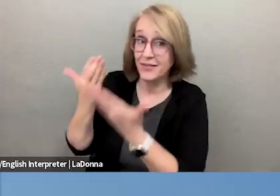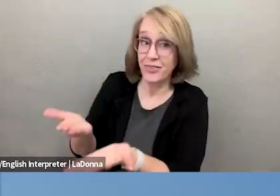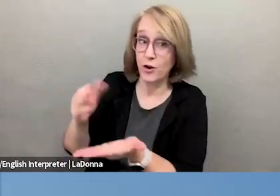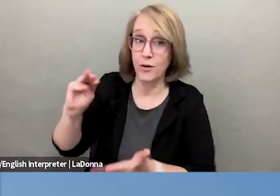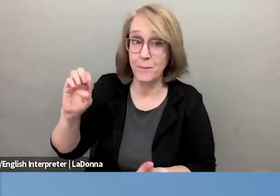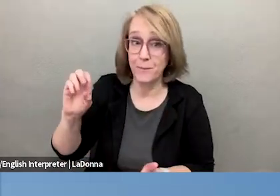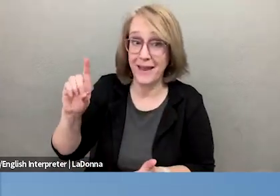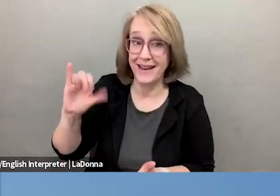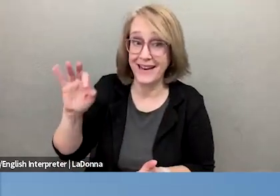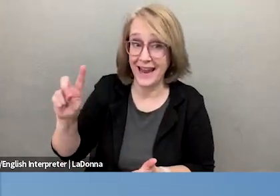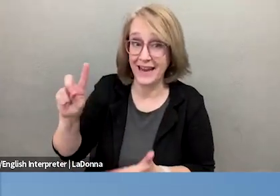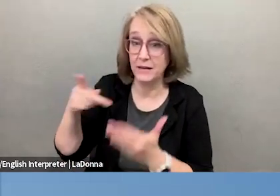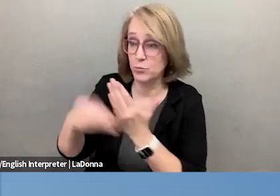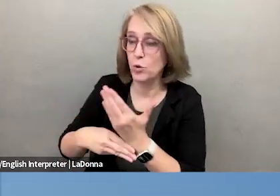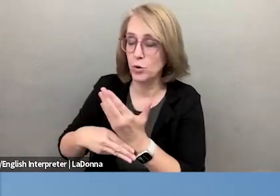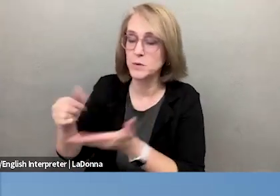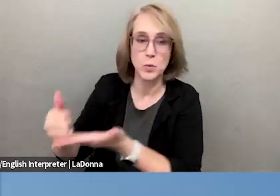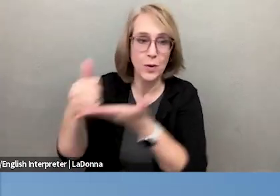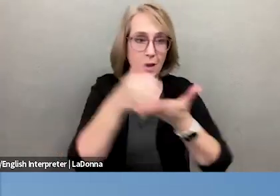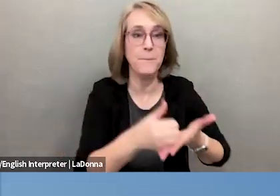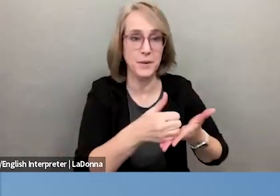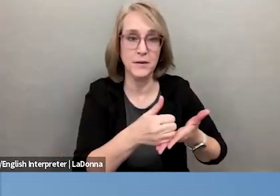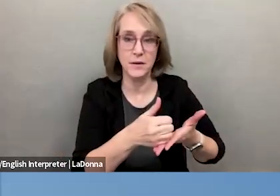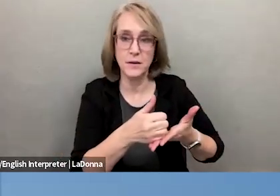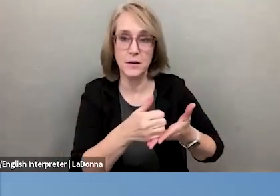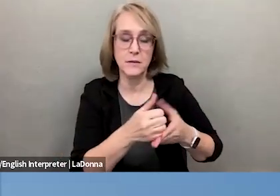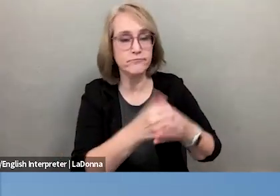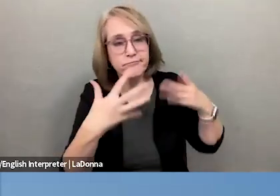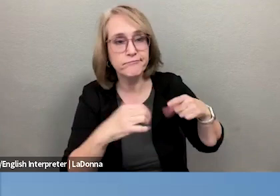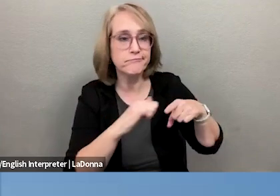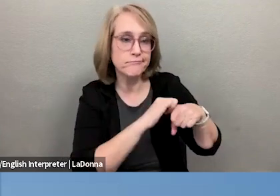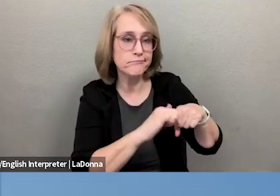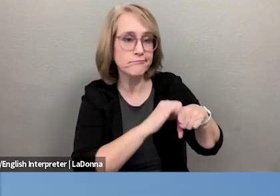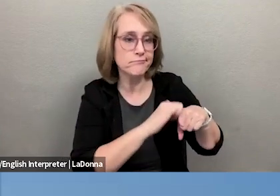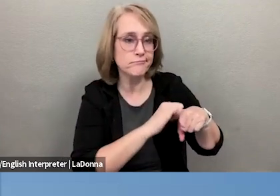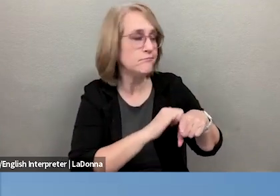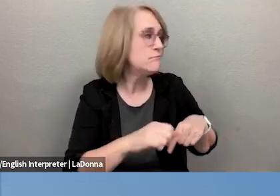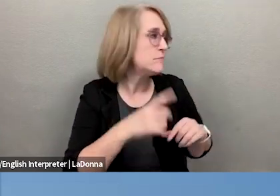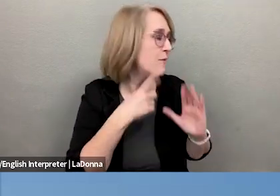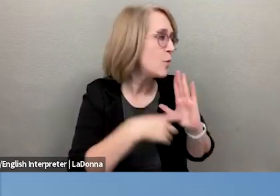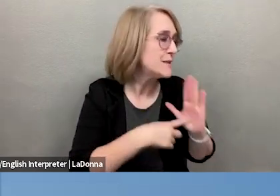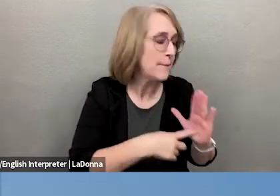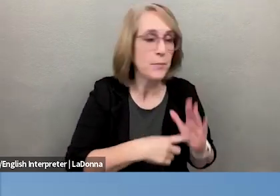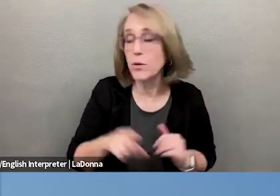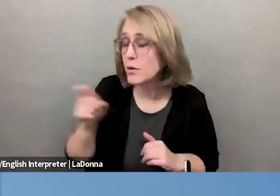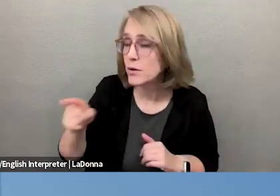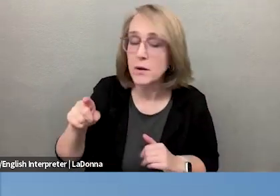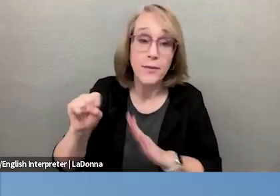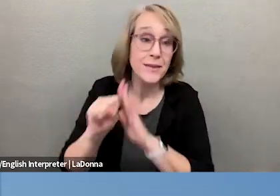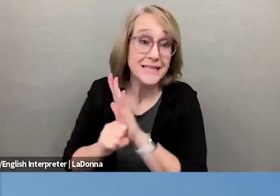to expand their Medicaid programs. For example, they